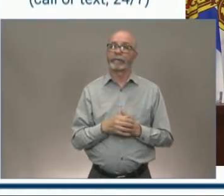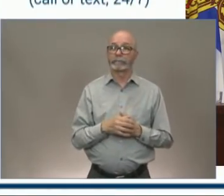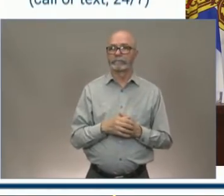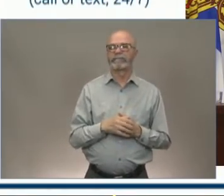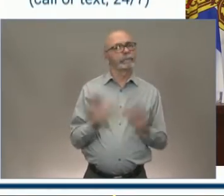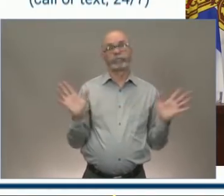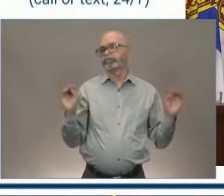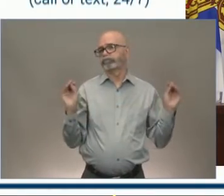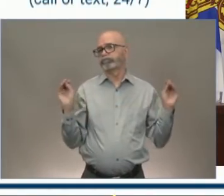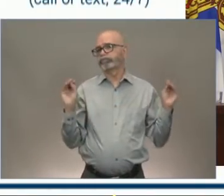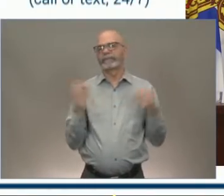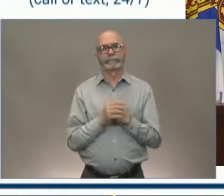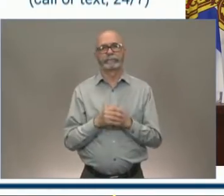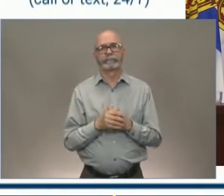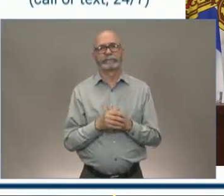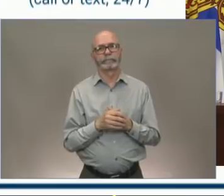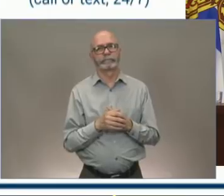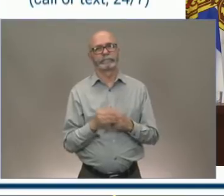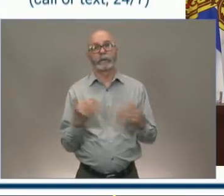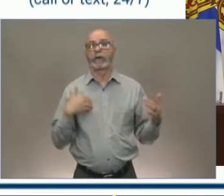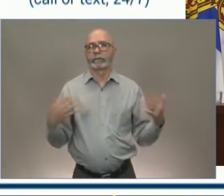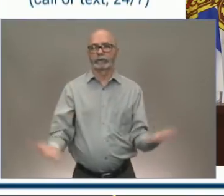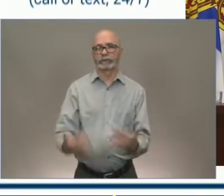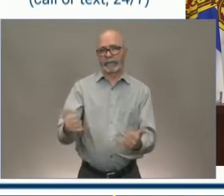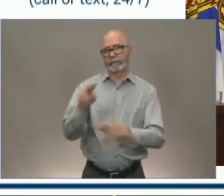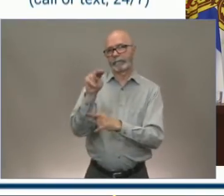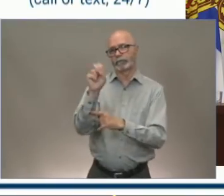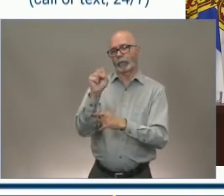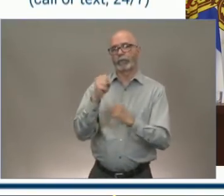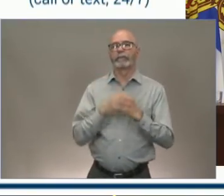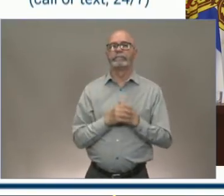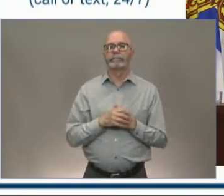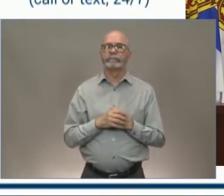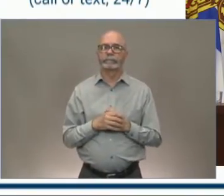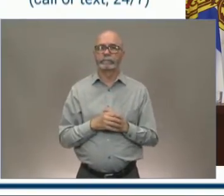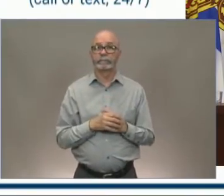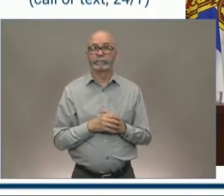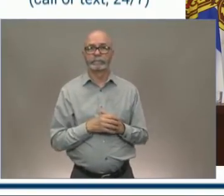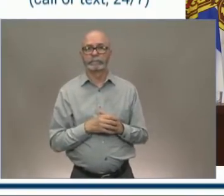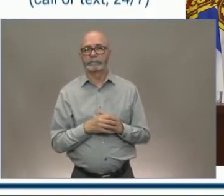question. We'll start with Lindsay Armstrong with All Nova Scotia. Thank you.